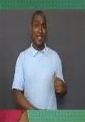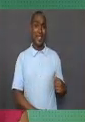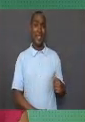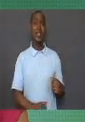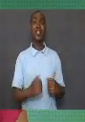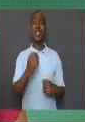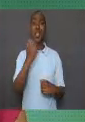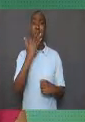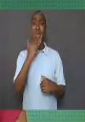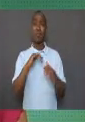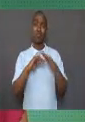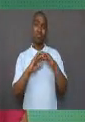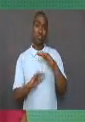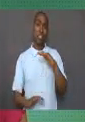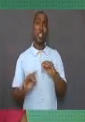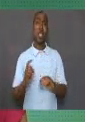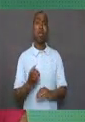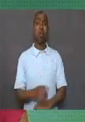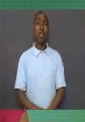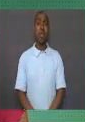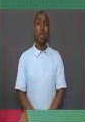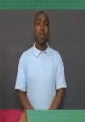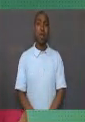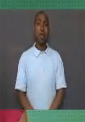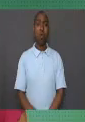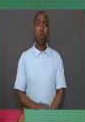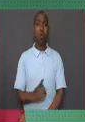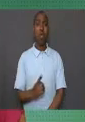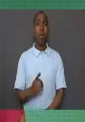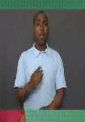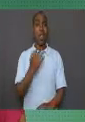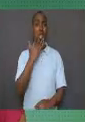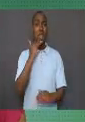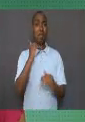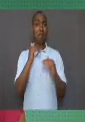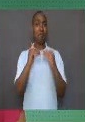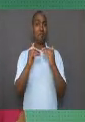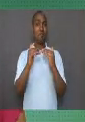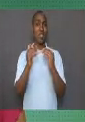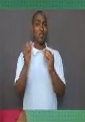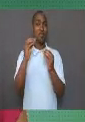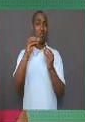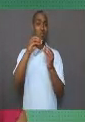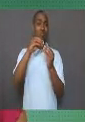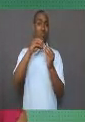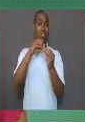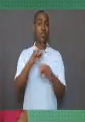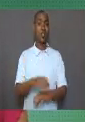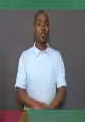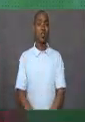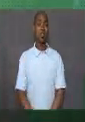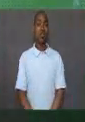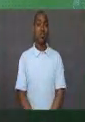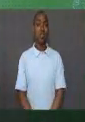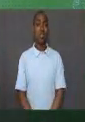occurs, or to increase the quality of the blood in an anemic patient.